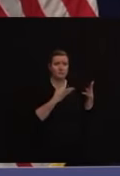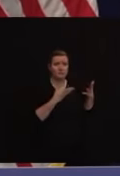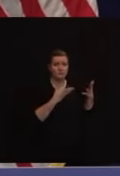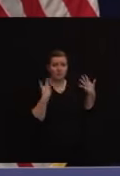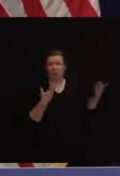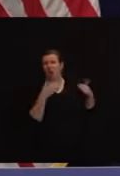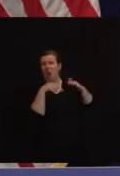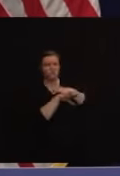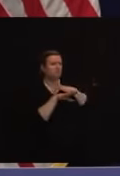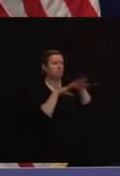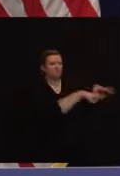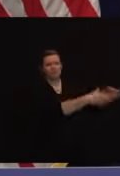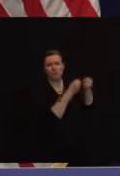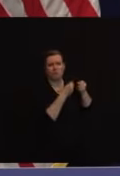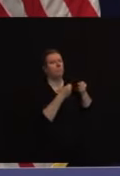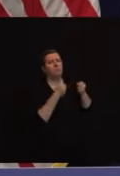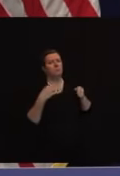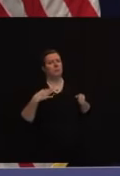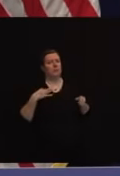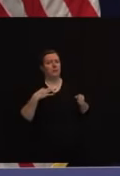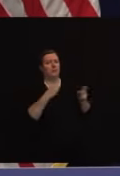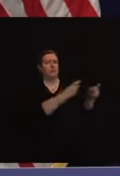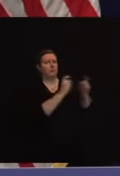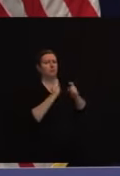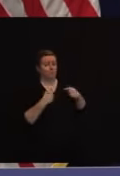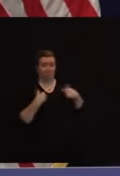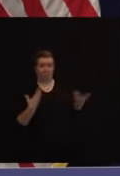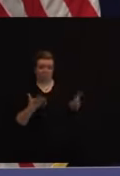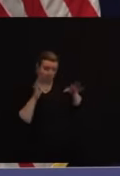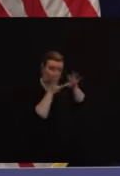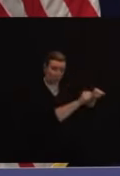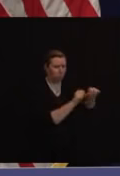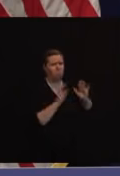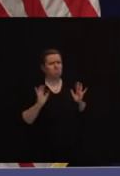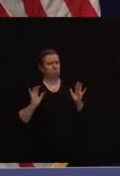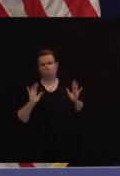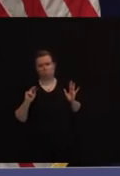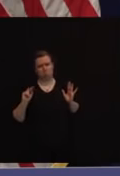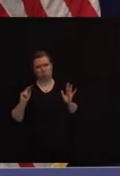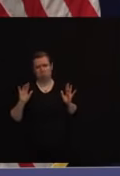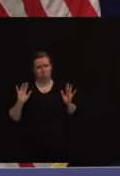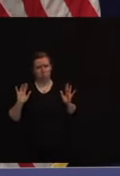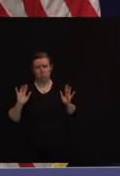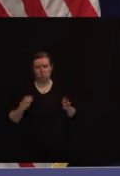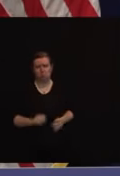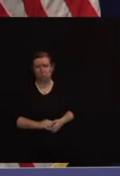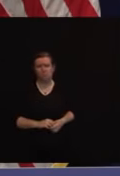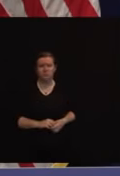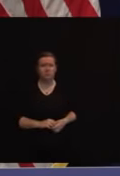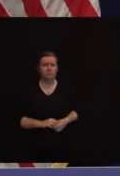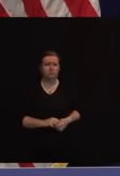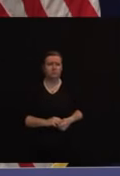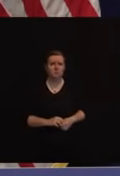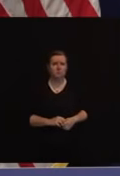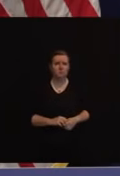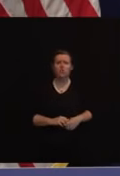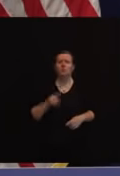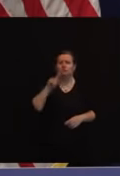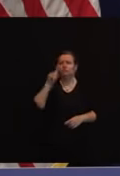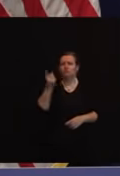thank you. Let's go to Matt and then Dustin. Hi, Governor. Sticking to unemployment for a moment, I'm curious if you could give any update